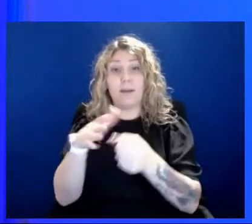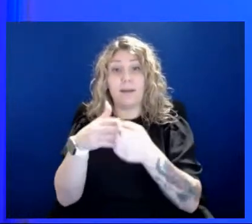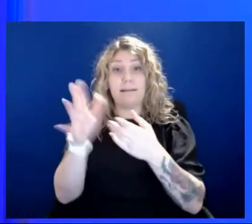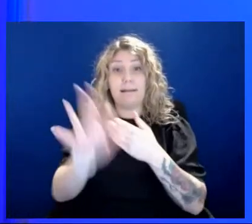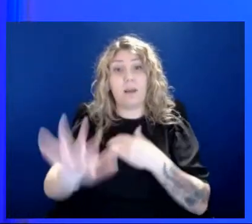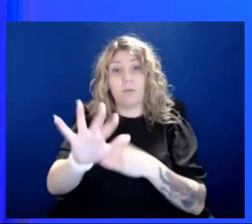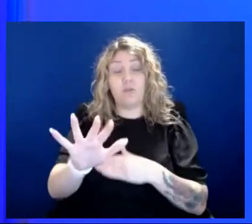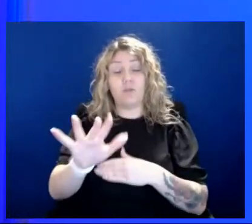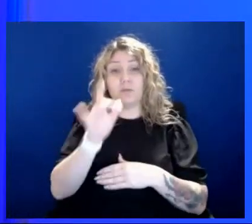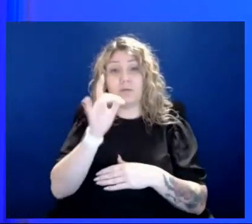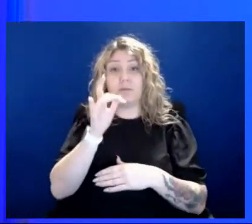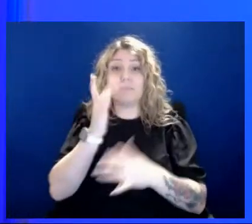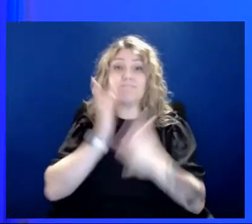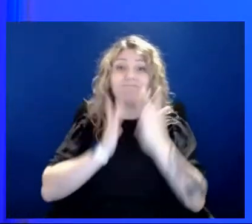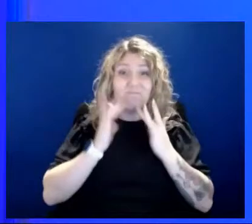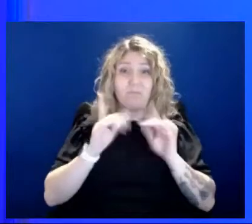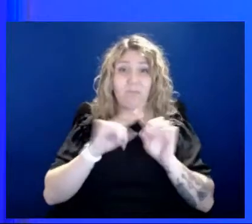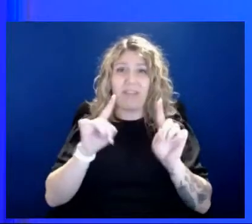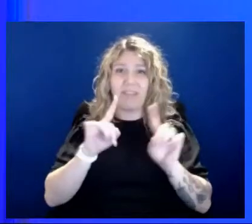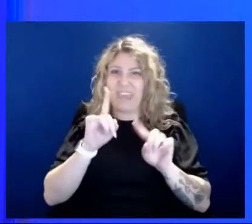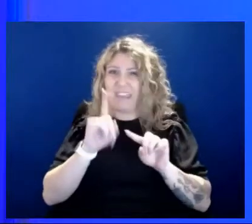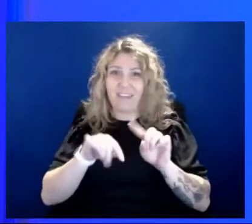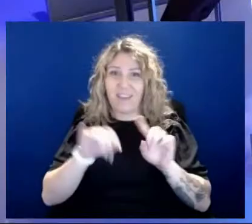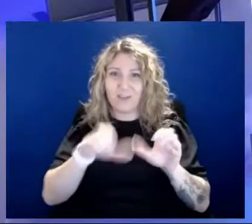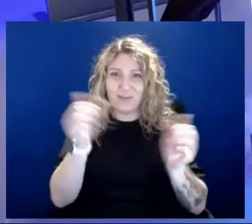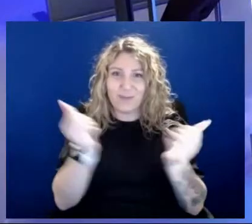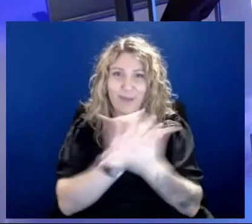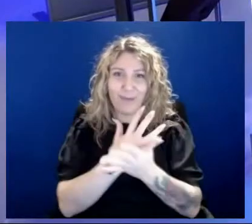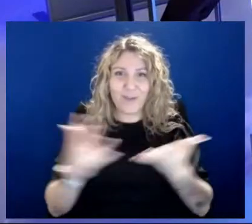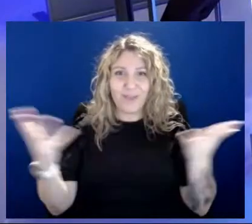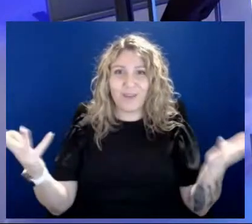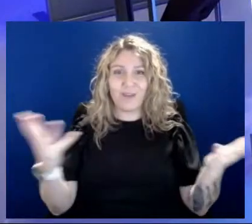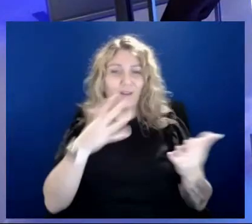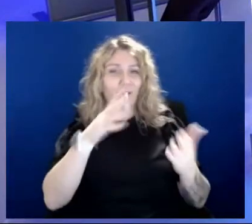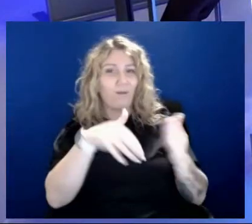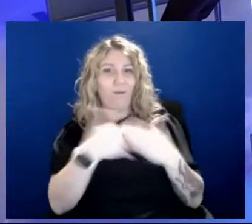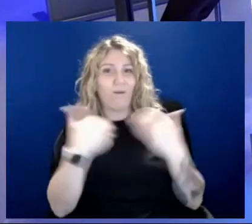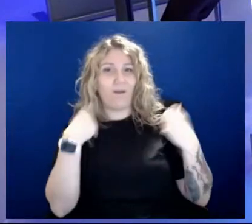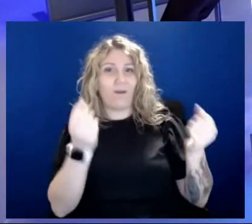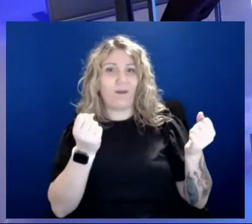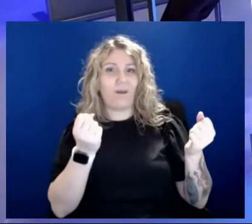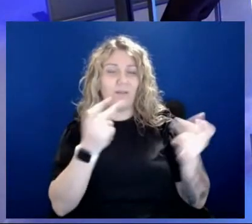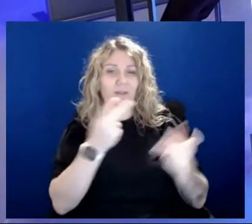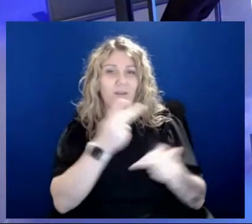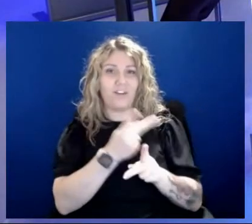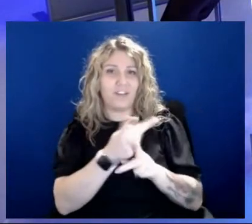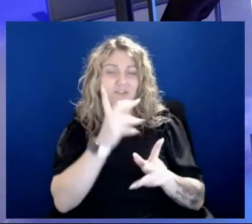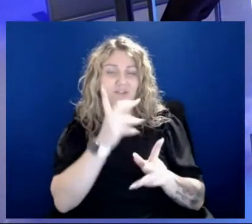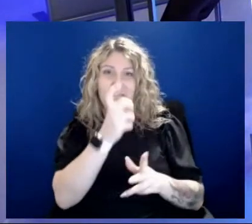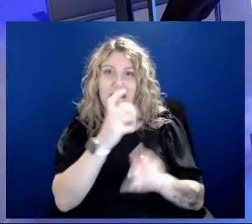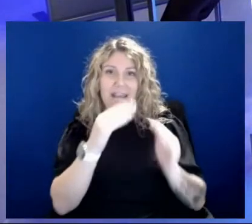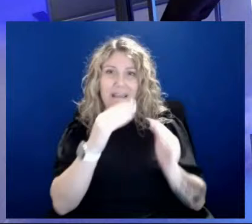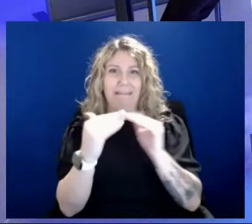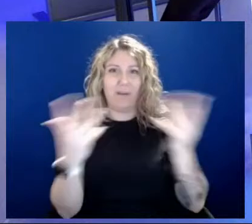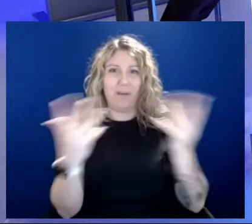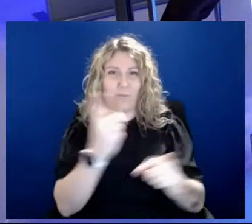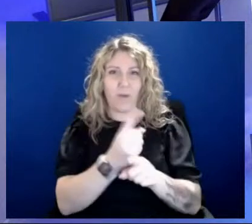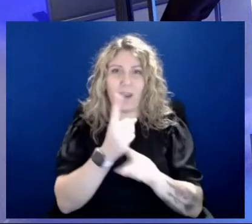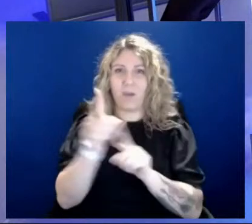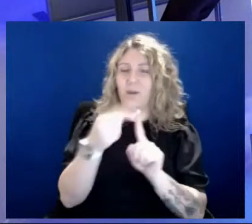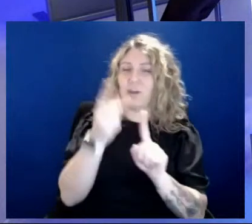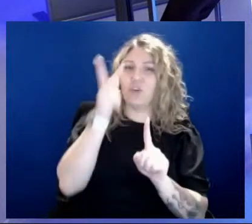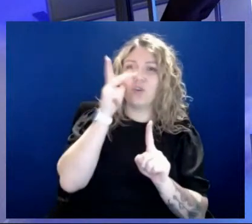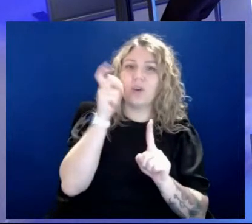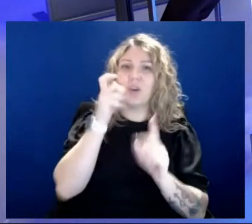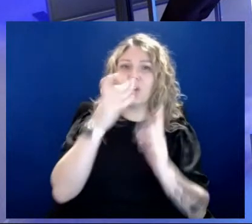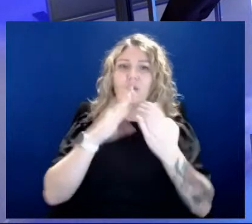but they can't do it all. And not all healthcare issues are not created equal, Dr. Ellerbeck. So just what are your thoughts when you hear the community speak and talk